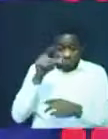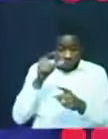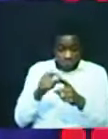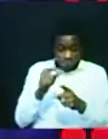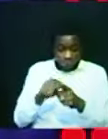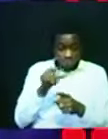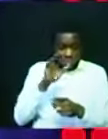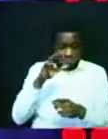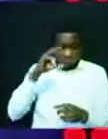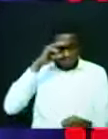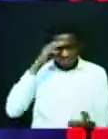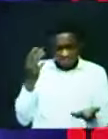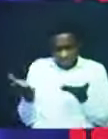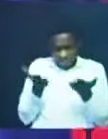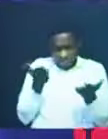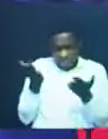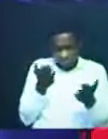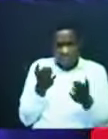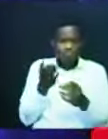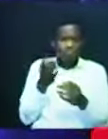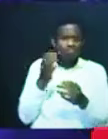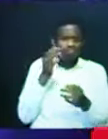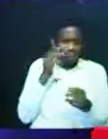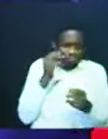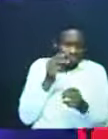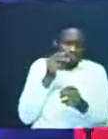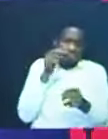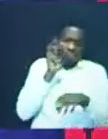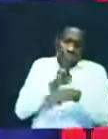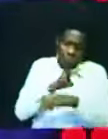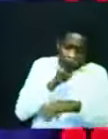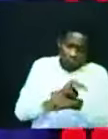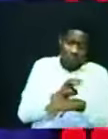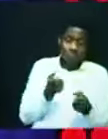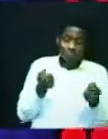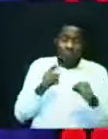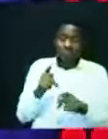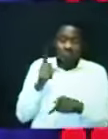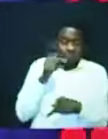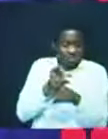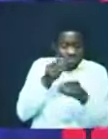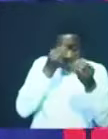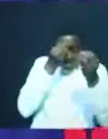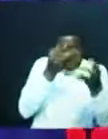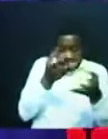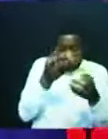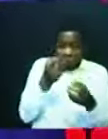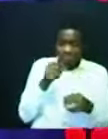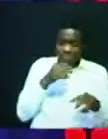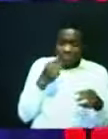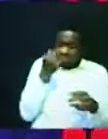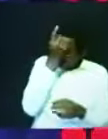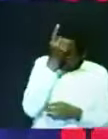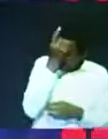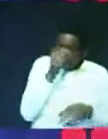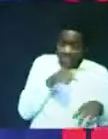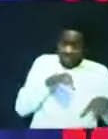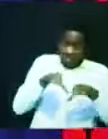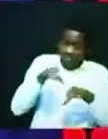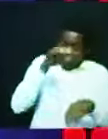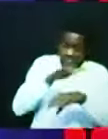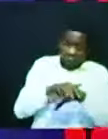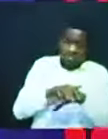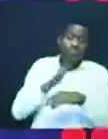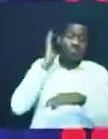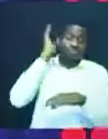is great reward. In keeping the word of God, knowing it, understanding it, and acting upon it, the Bible says there is